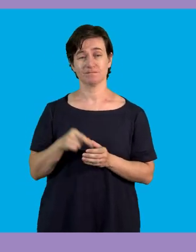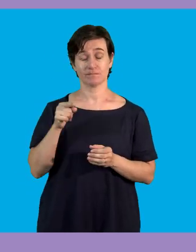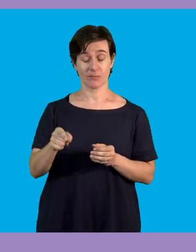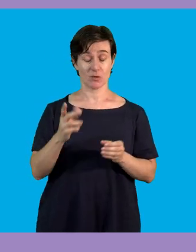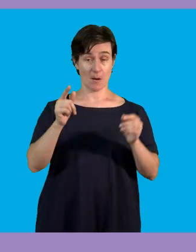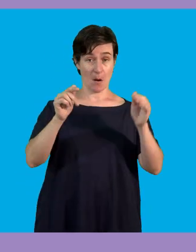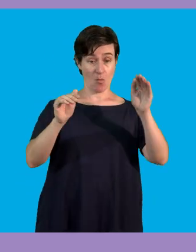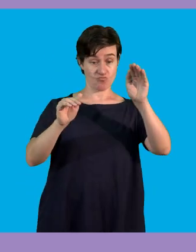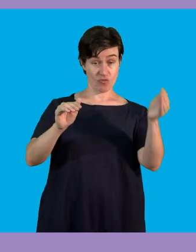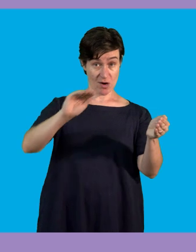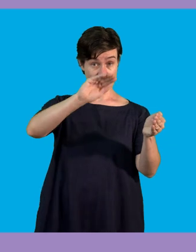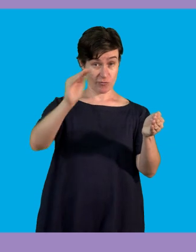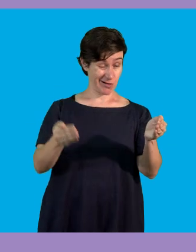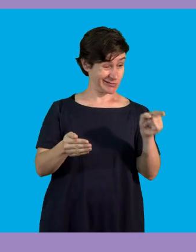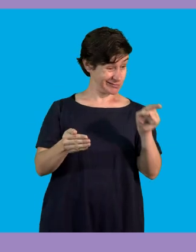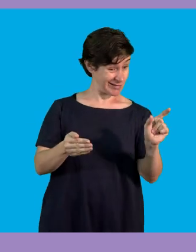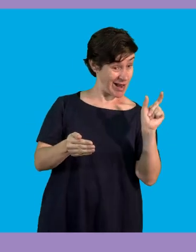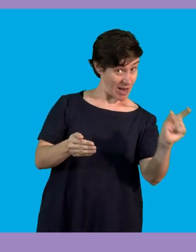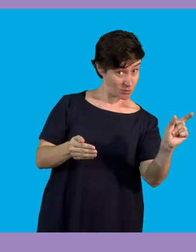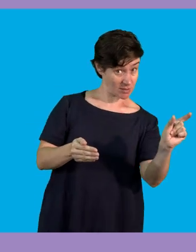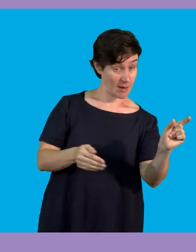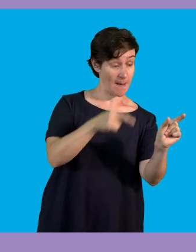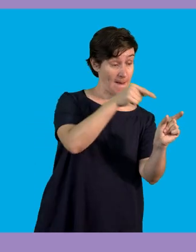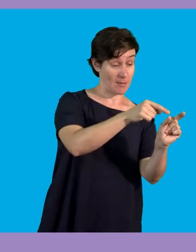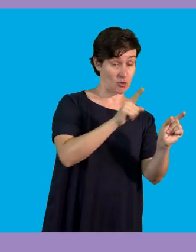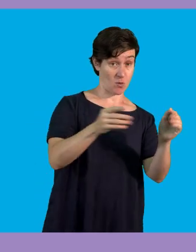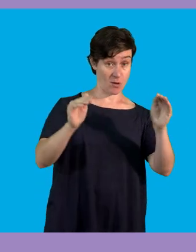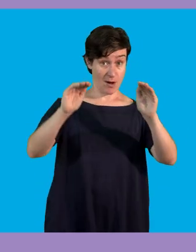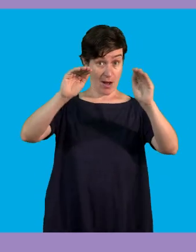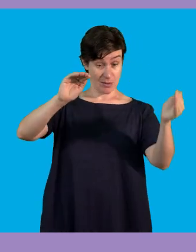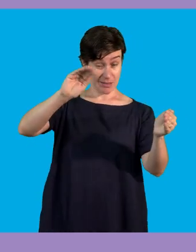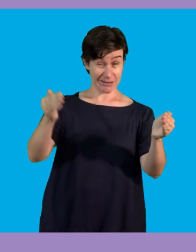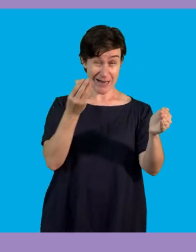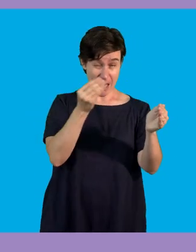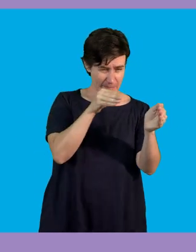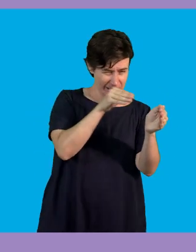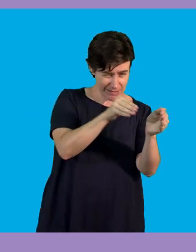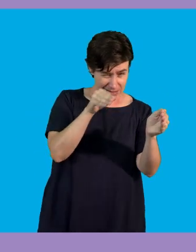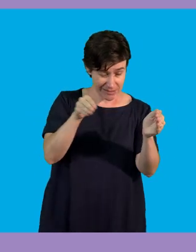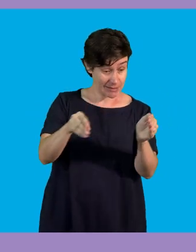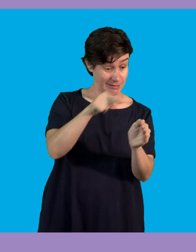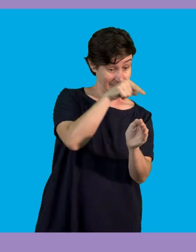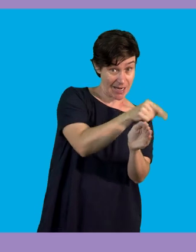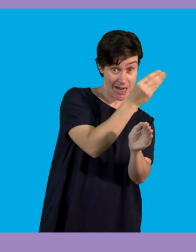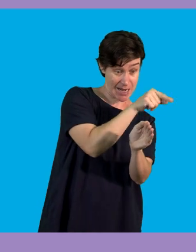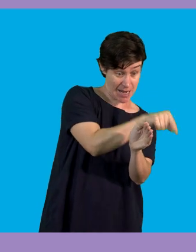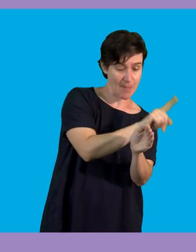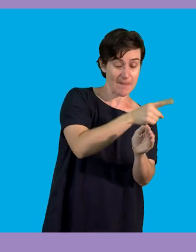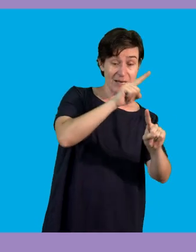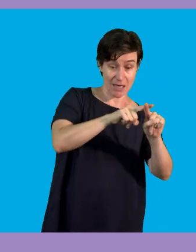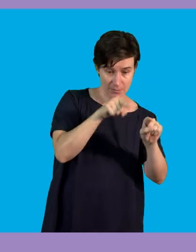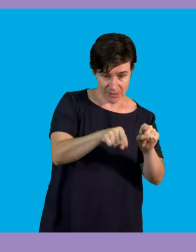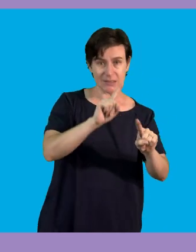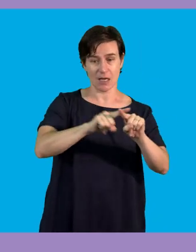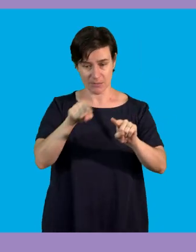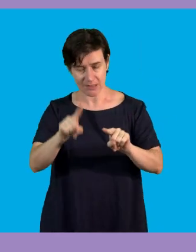term outside the bracket must be multiplied with every term inside the bracket. So negative